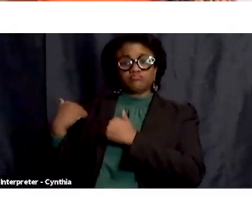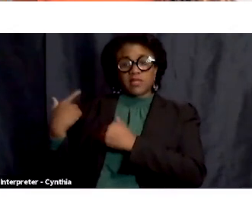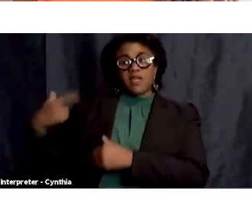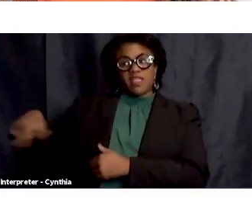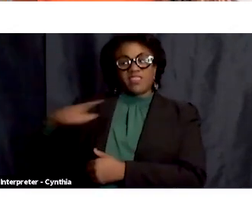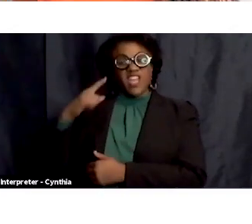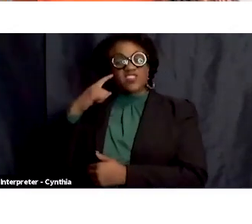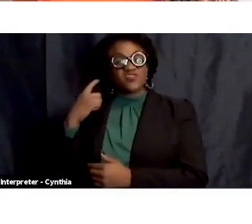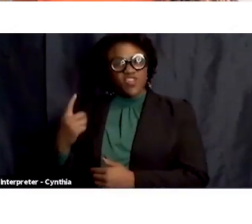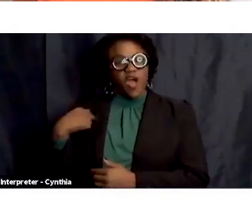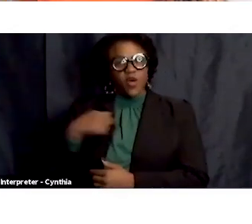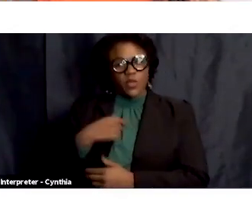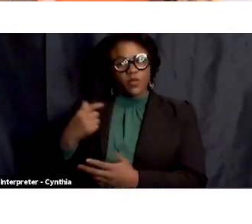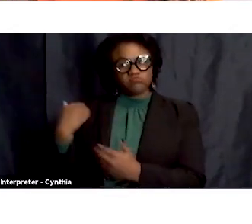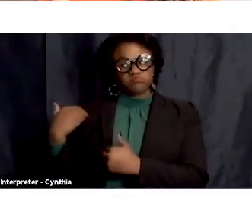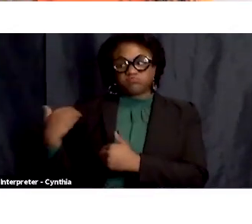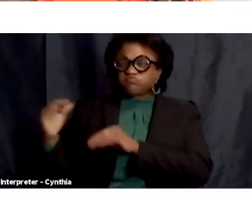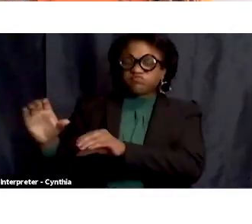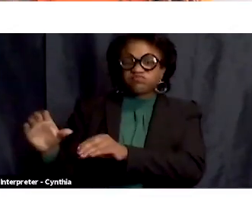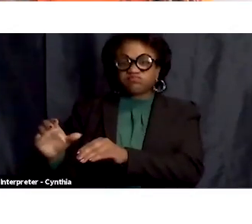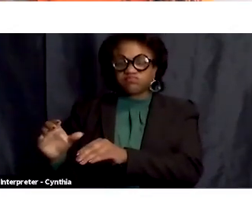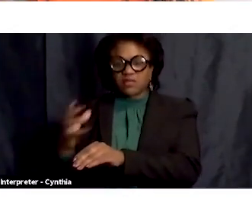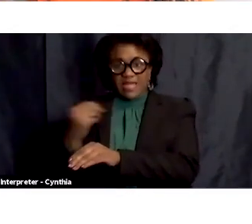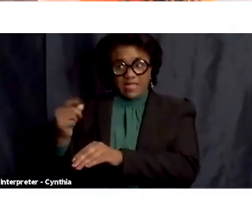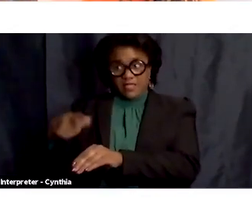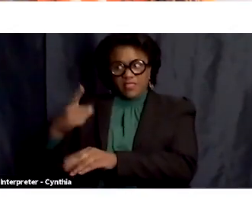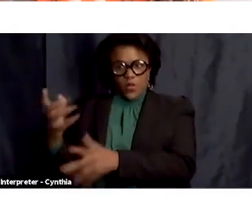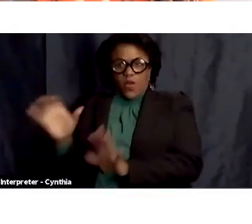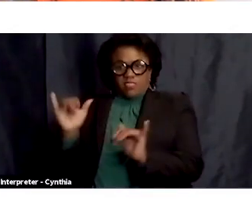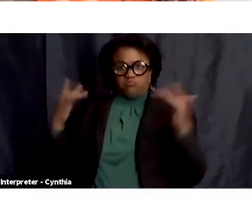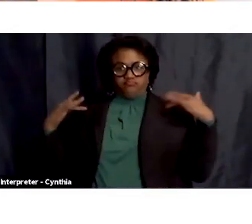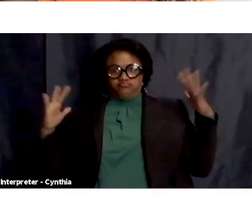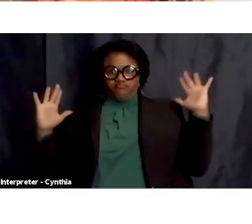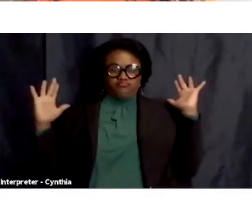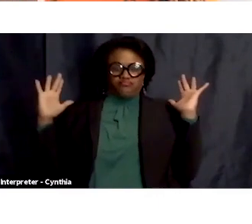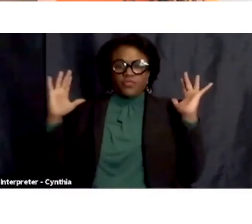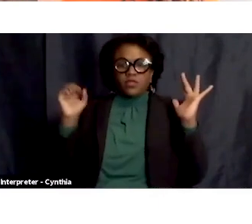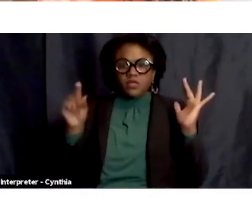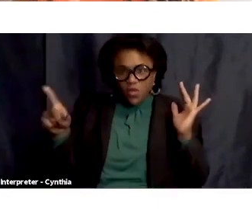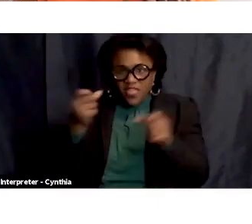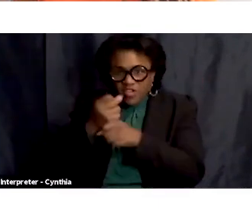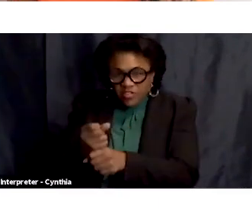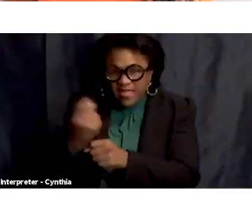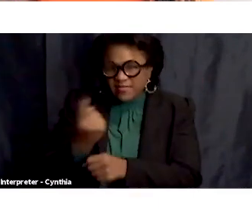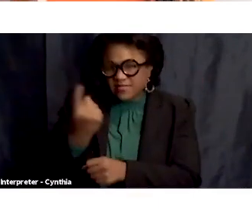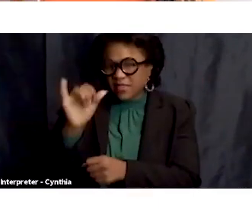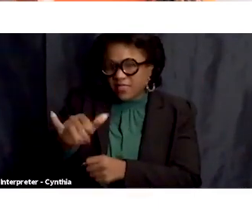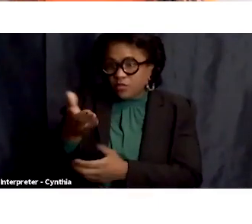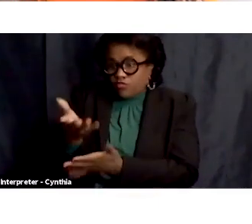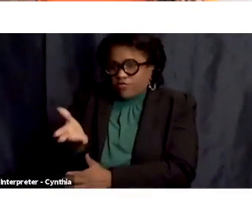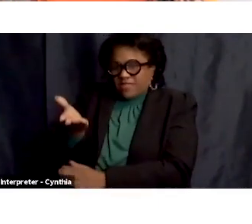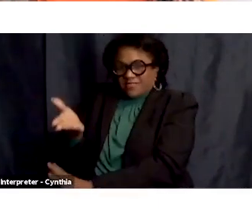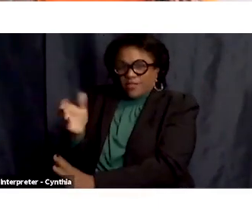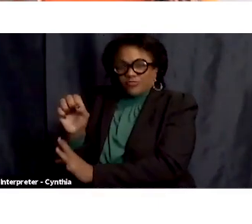saw us holding people accountable, and they didn't want to have that. So instead, they created something that existed on social media